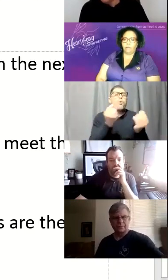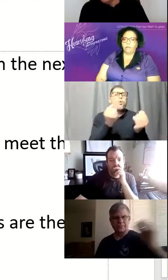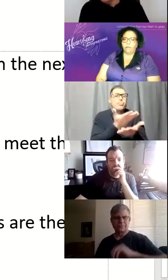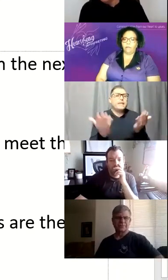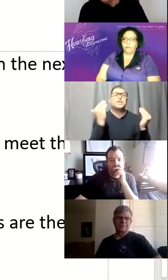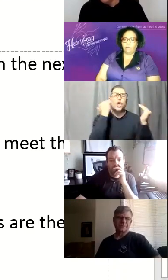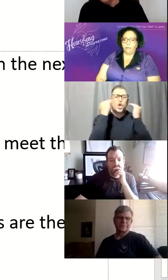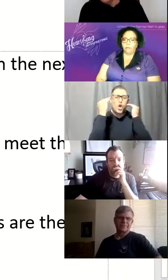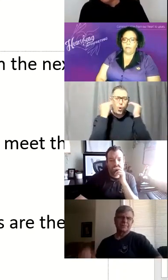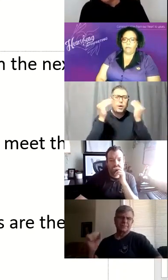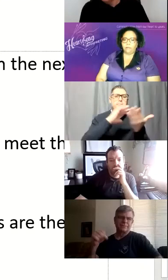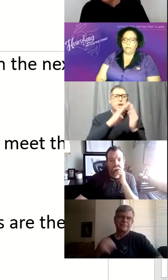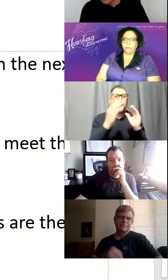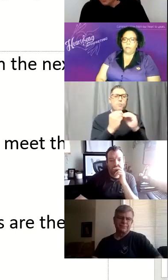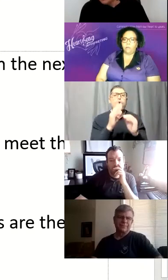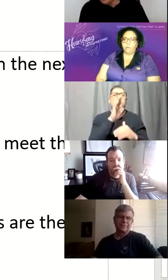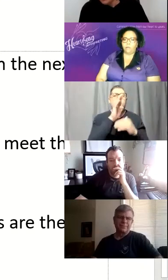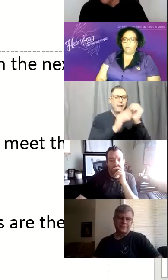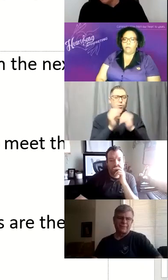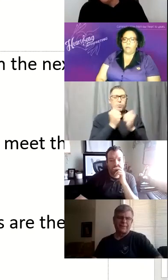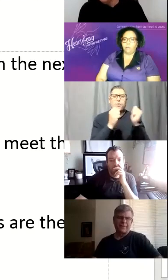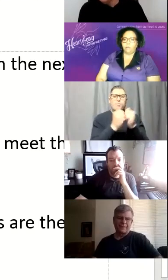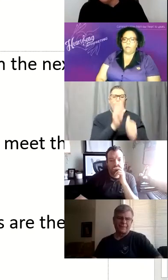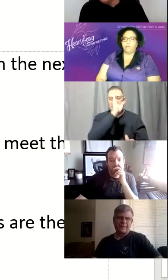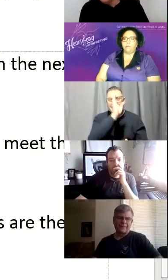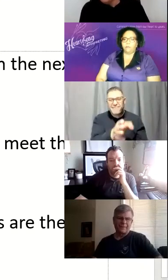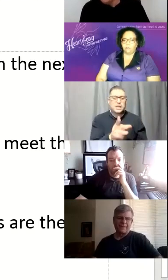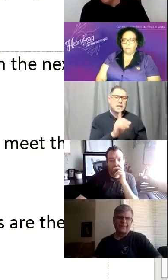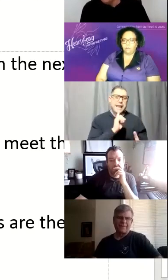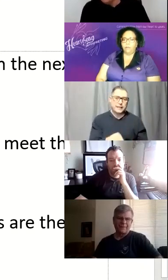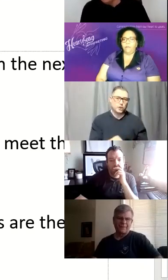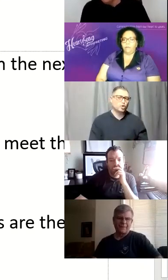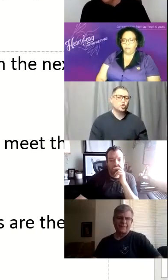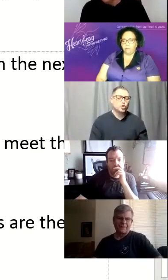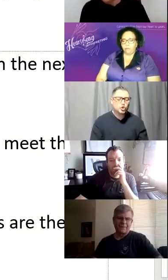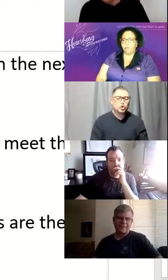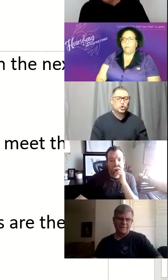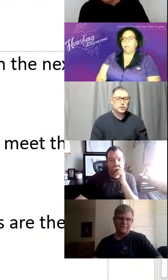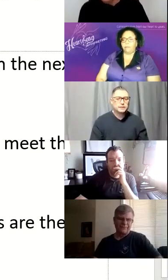more comfortable giving you a definite answer on